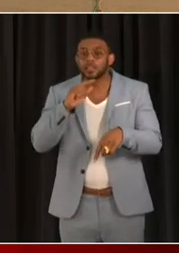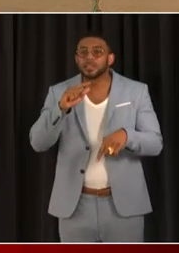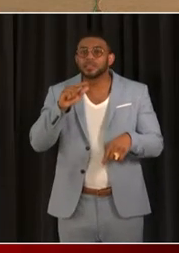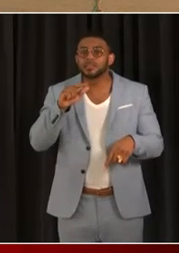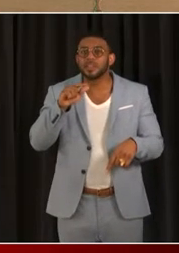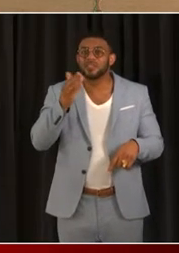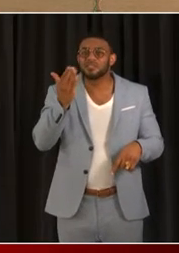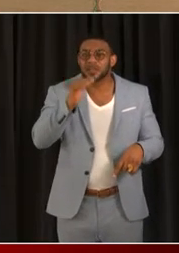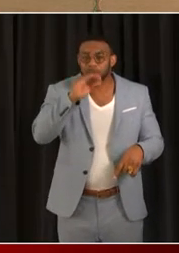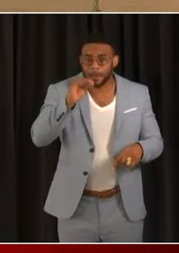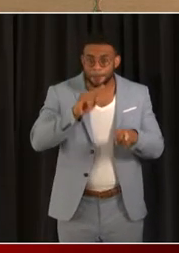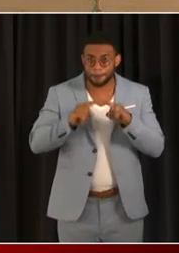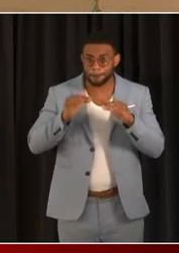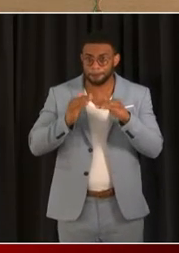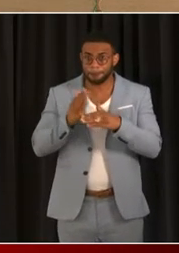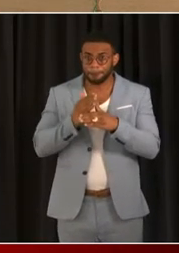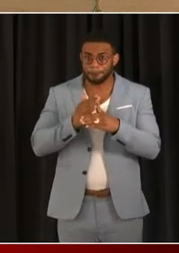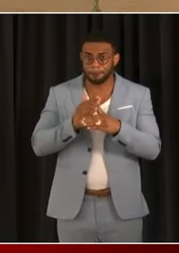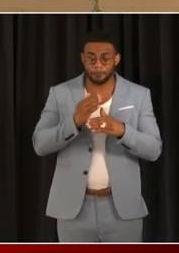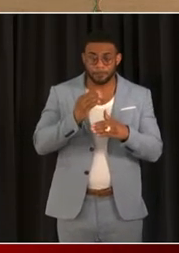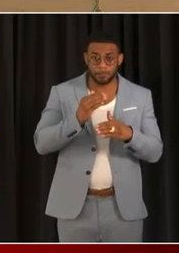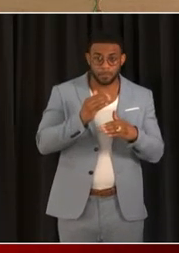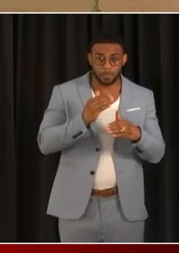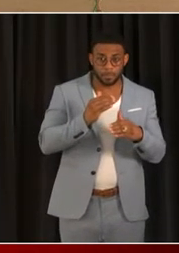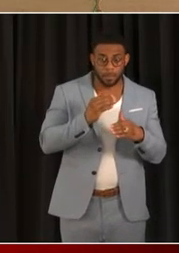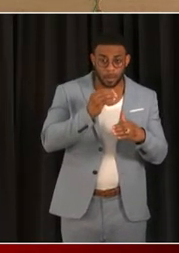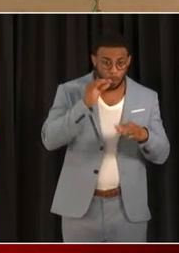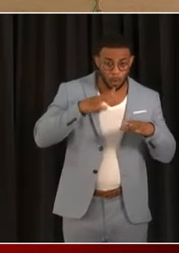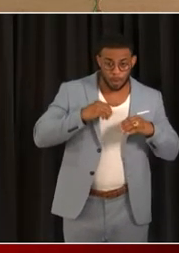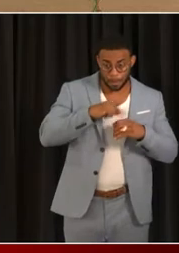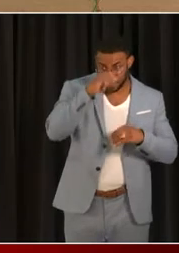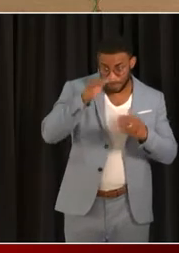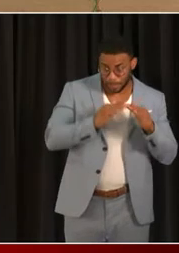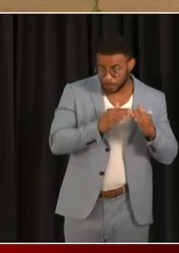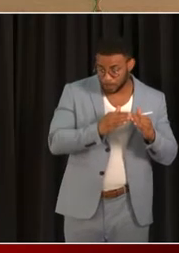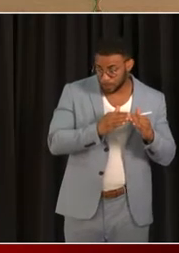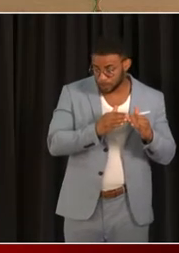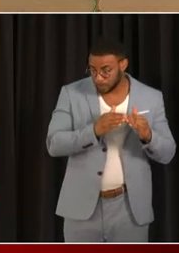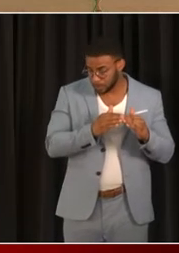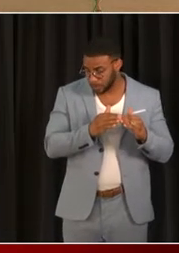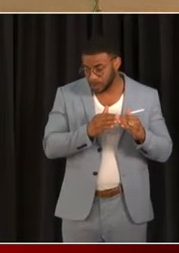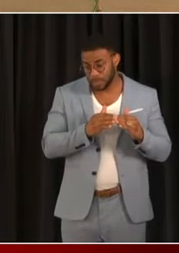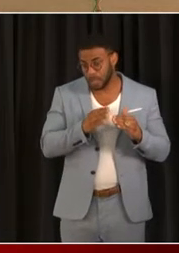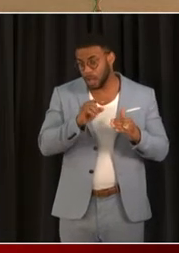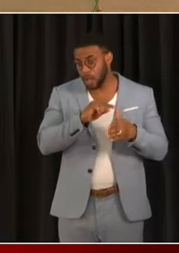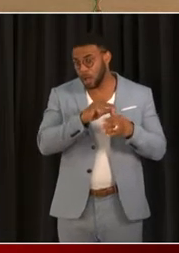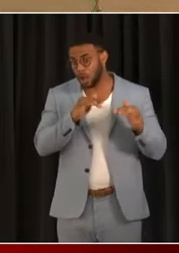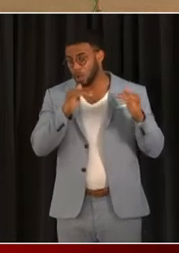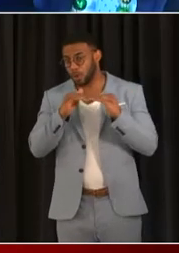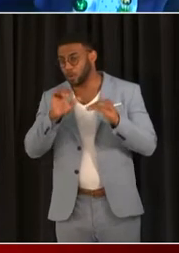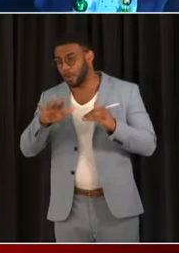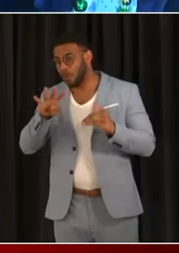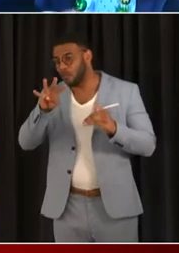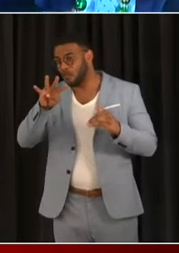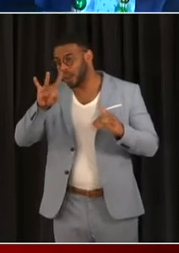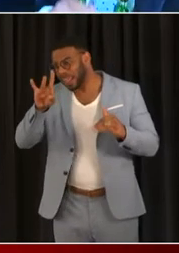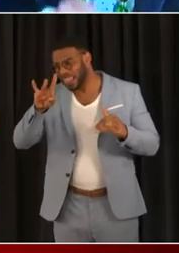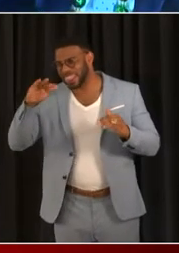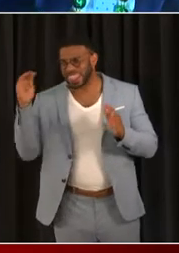a 15% difference between homes in Black neighborhoods, equating to about